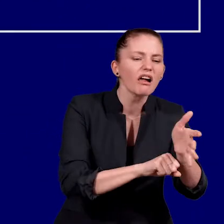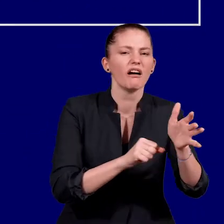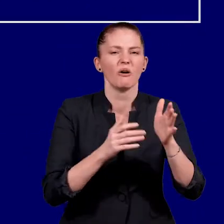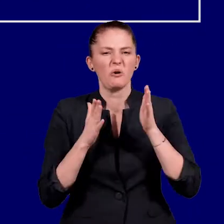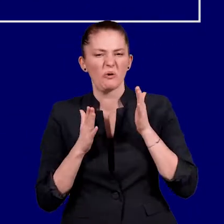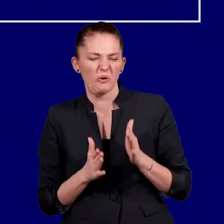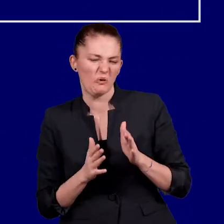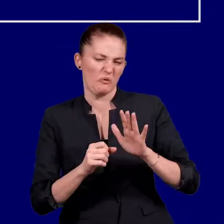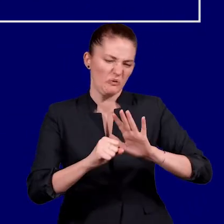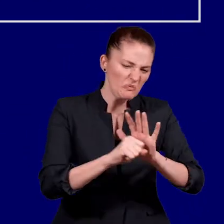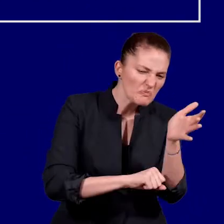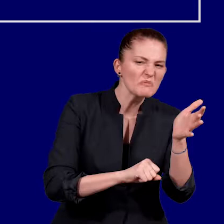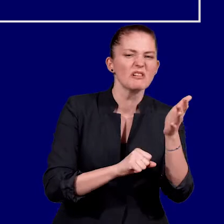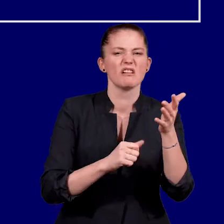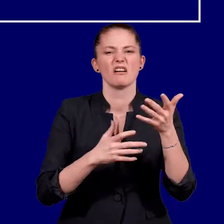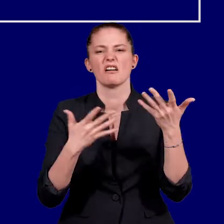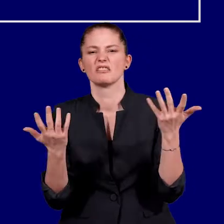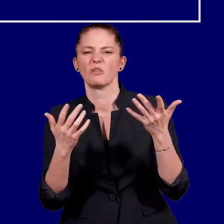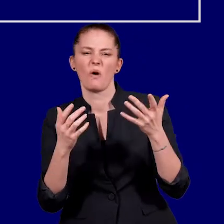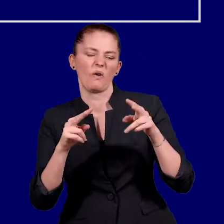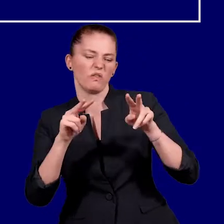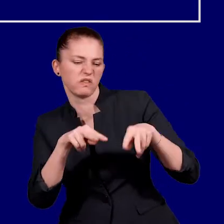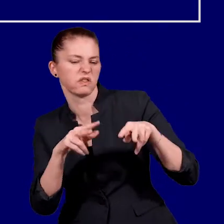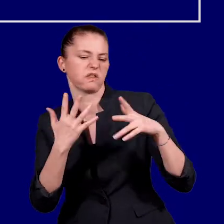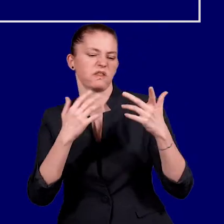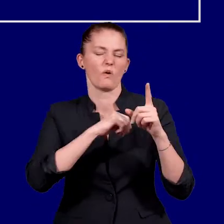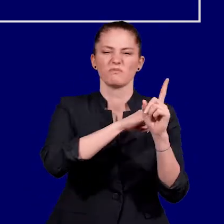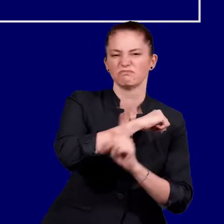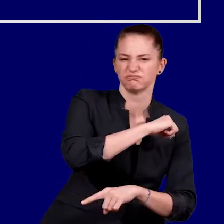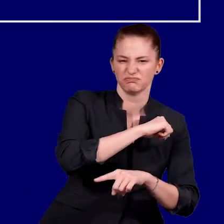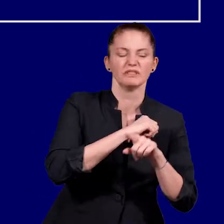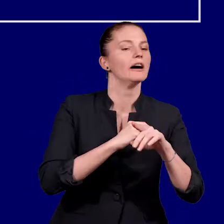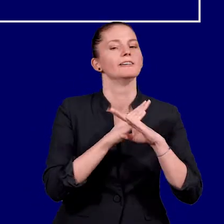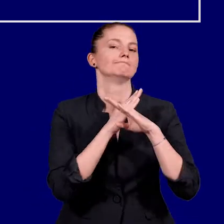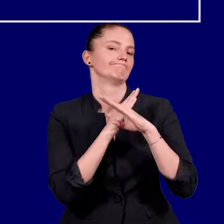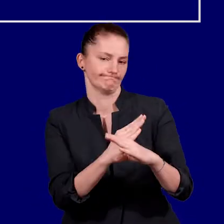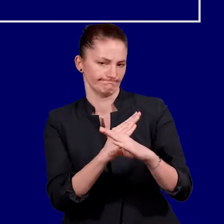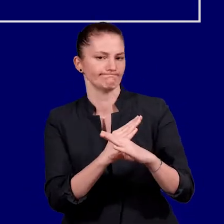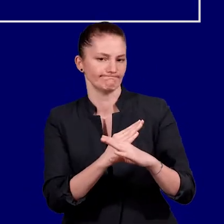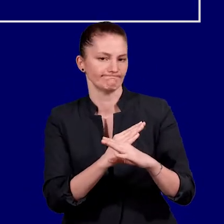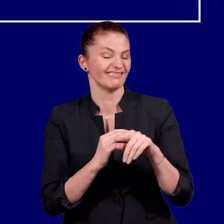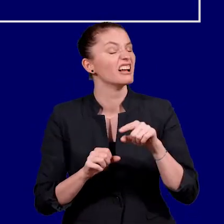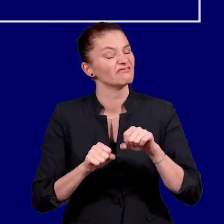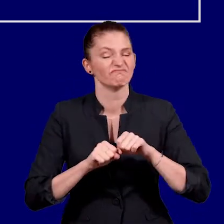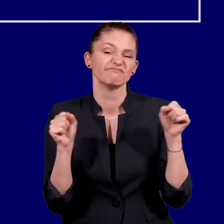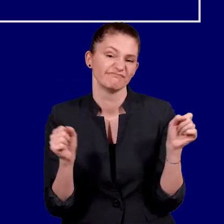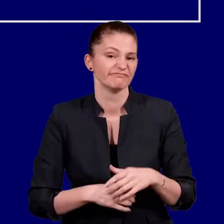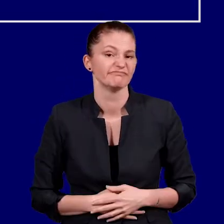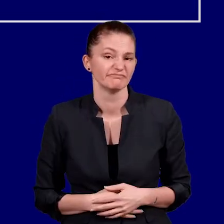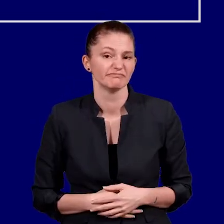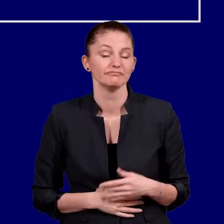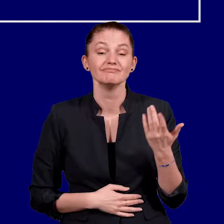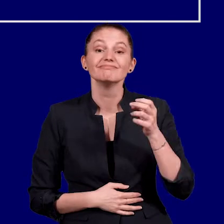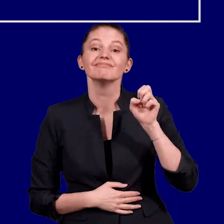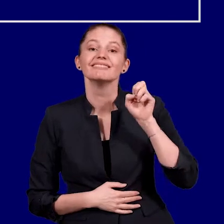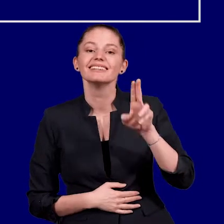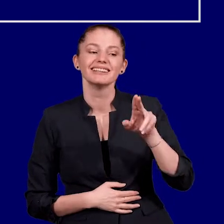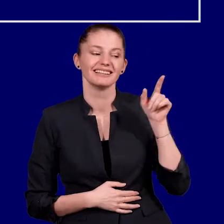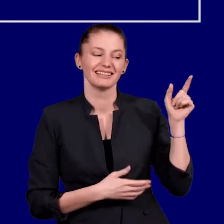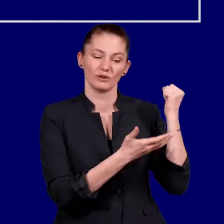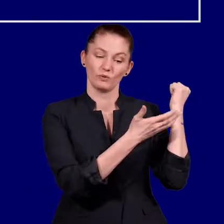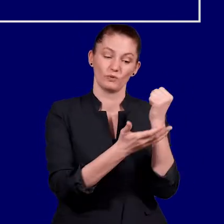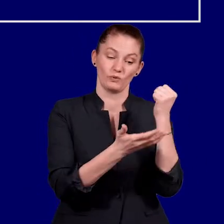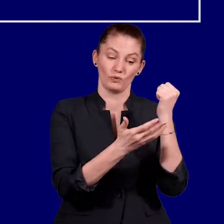15. Freedom from torture or cruel, inhuman, or degrading treatment or punishment.